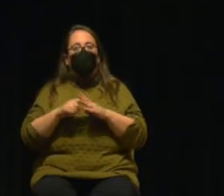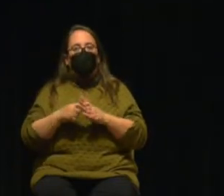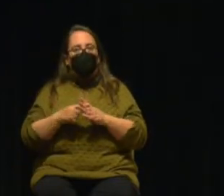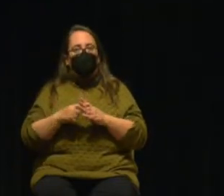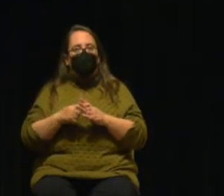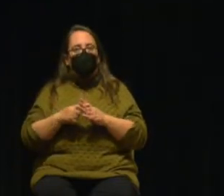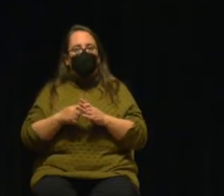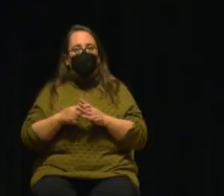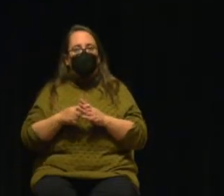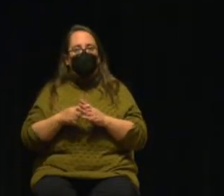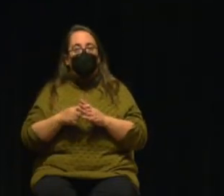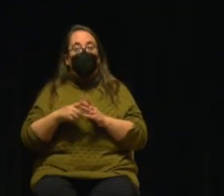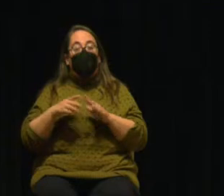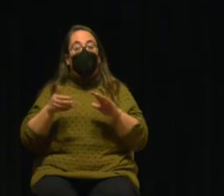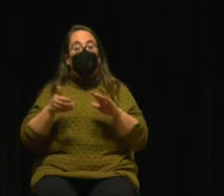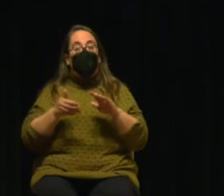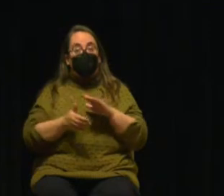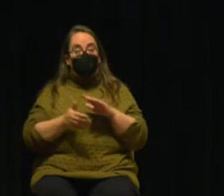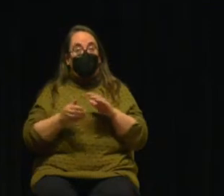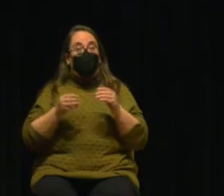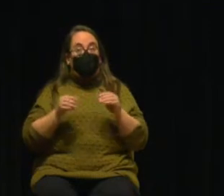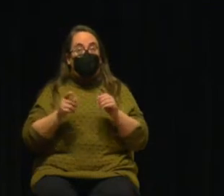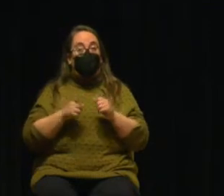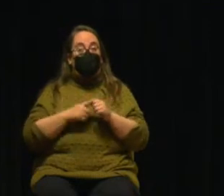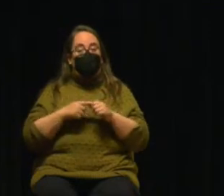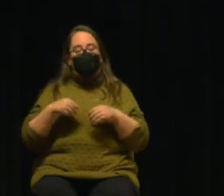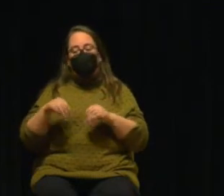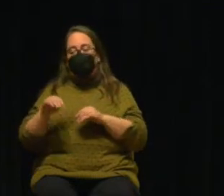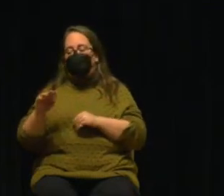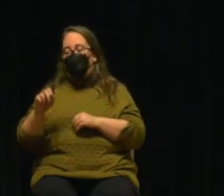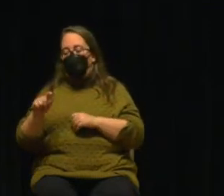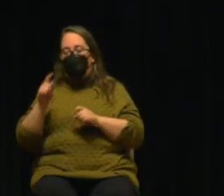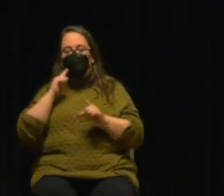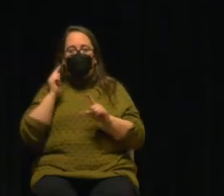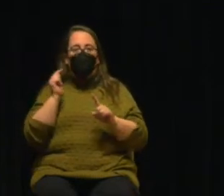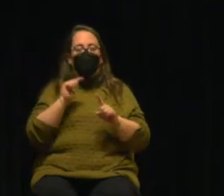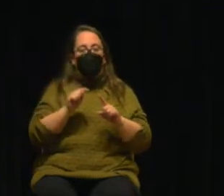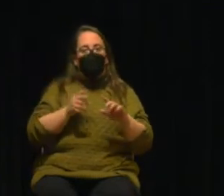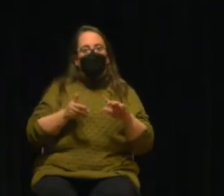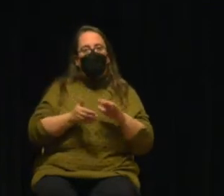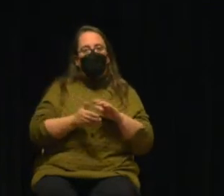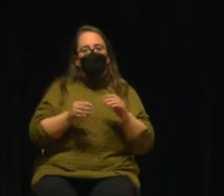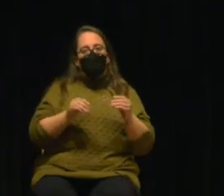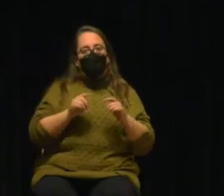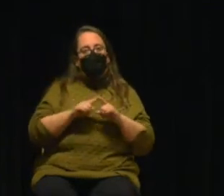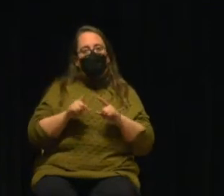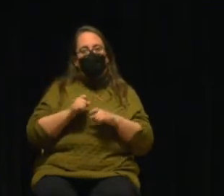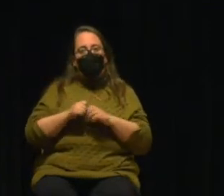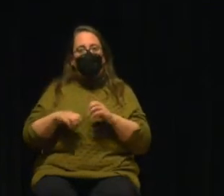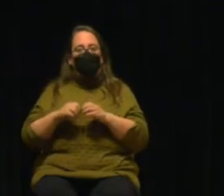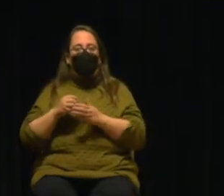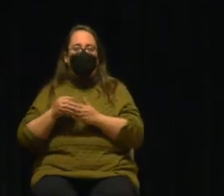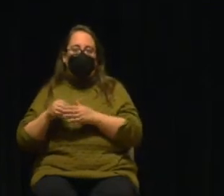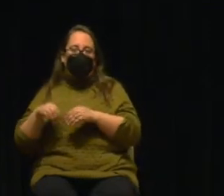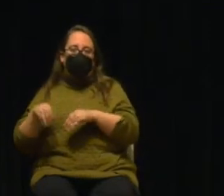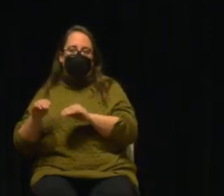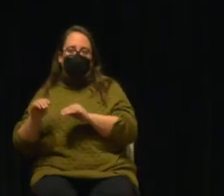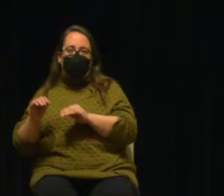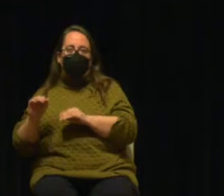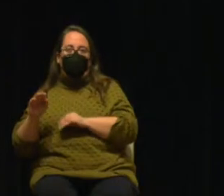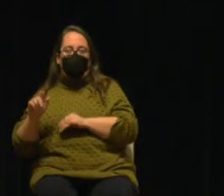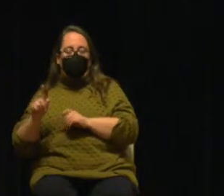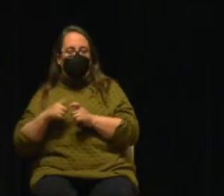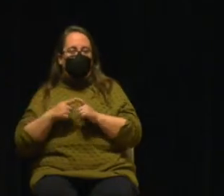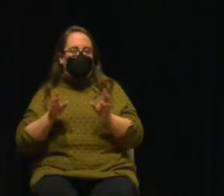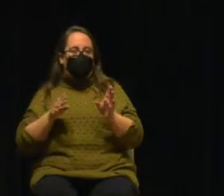He actually started a stove store first and was selling coal as a supplement to that stove store. But as it turned out, he was making more money selling the coal, and he